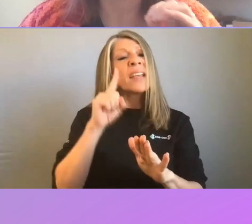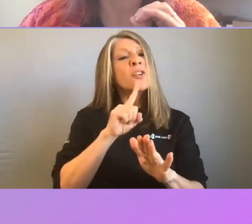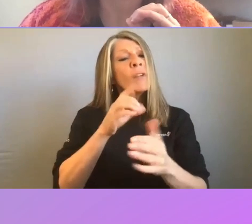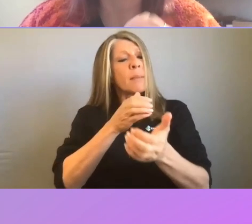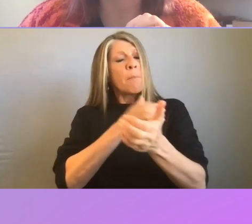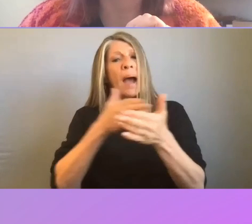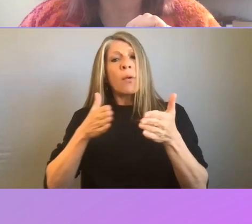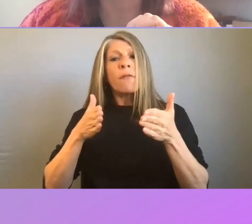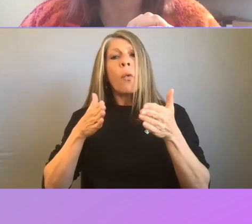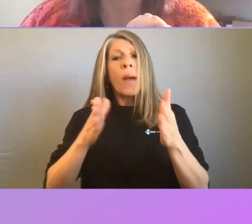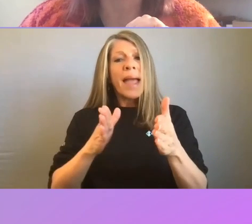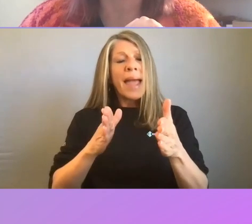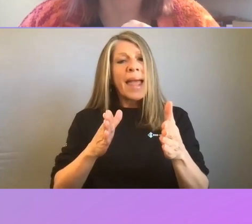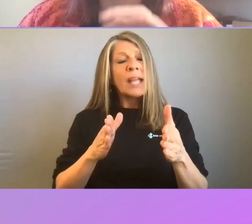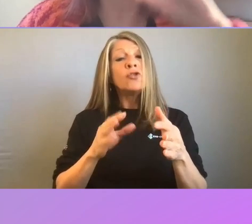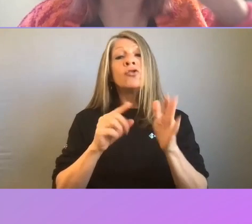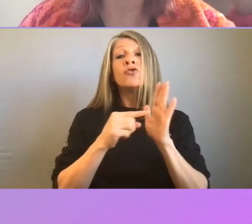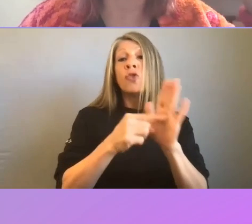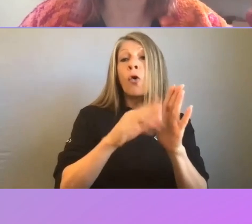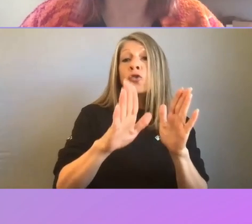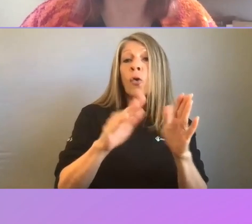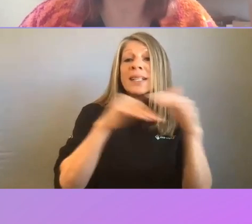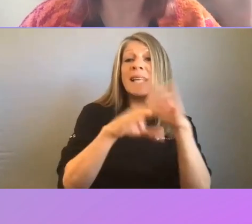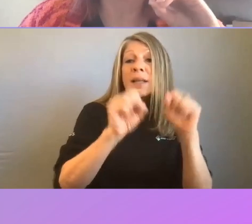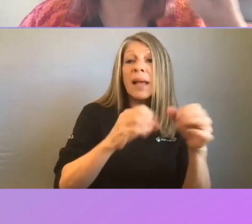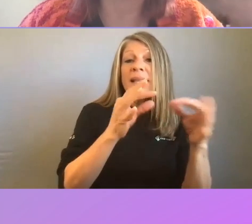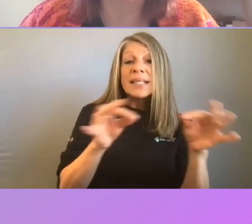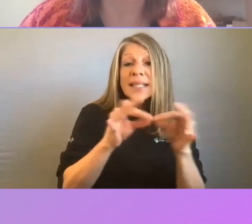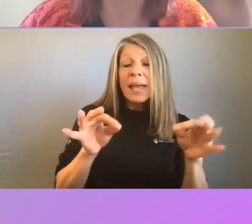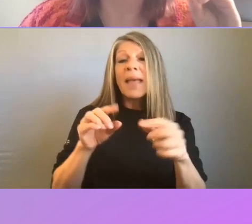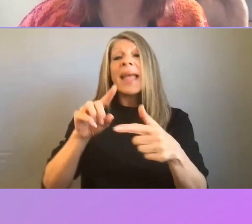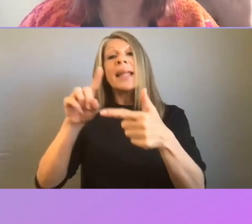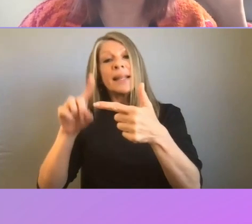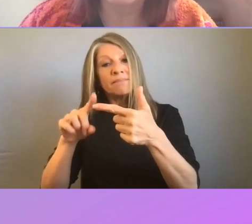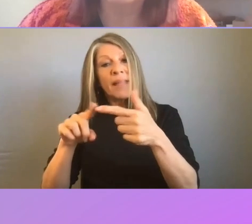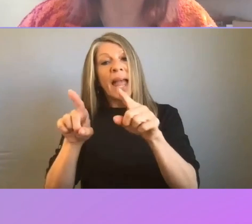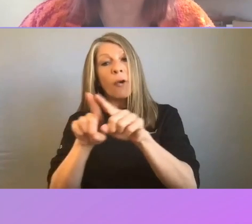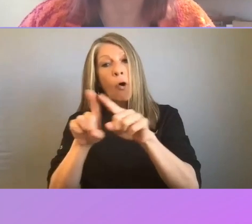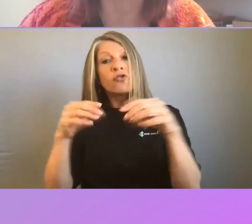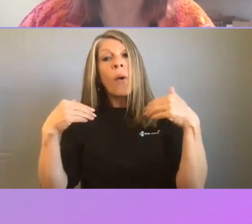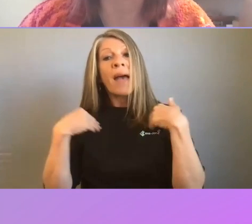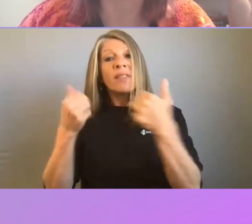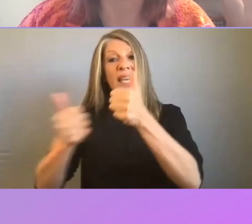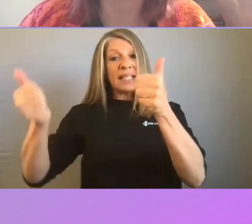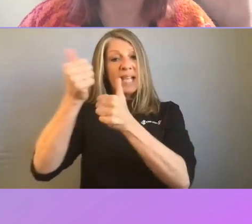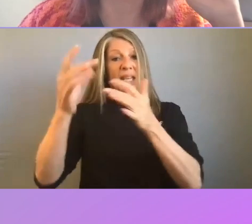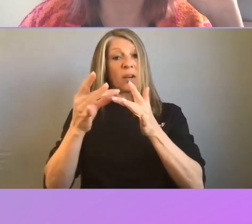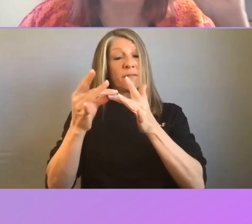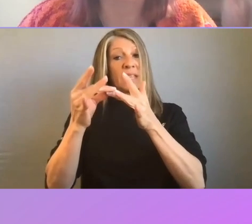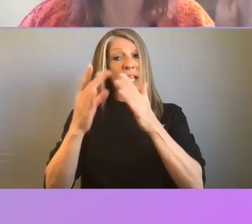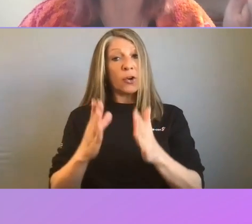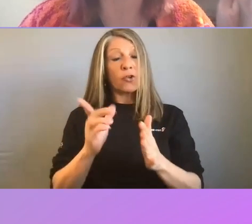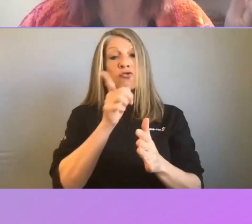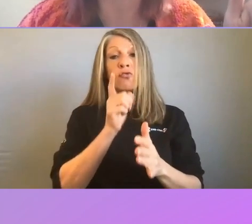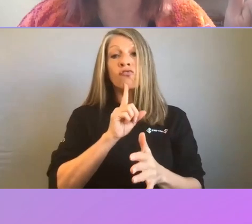to tie your accessibility statement and put that ownership on the part of the executive leadership, who has